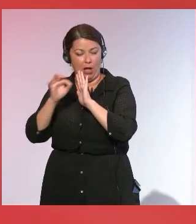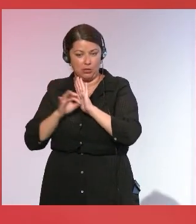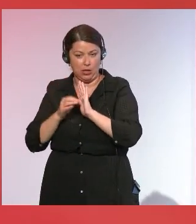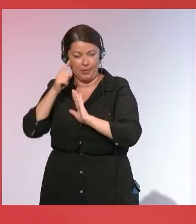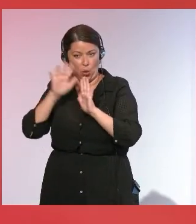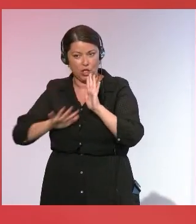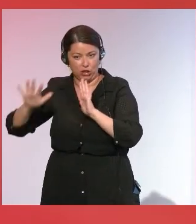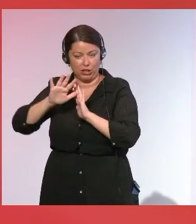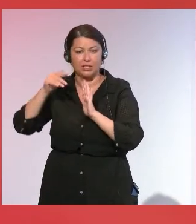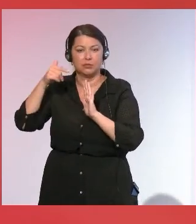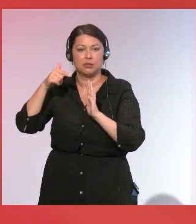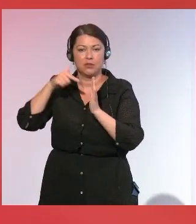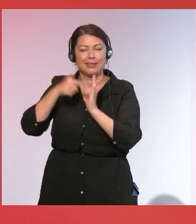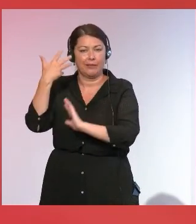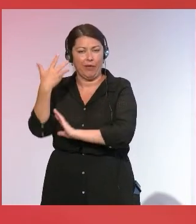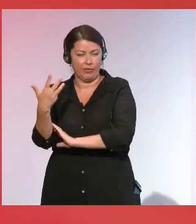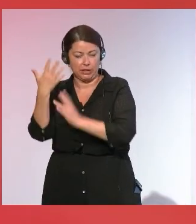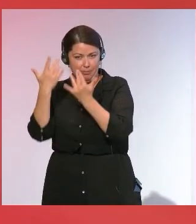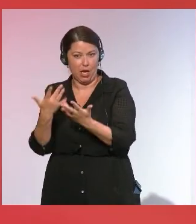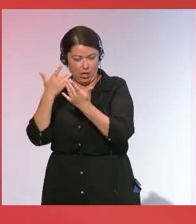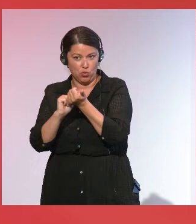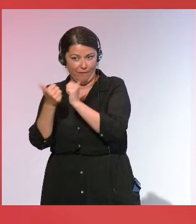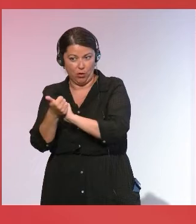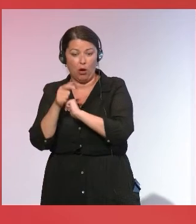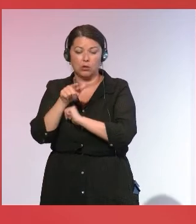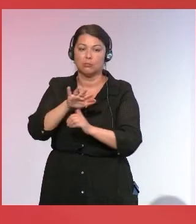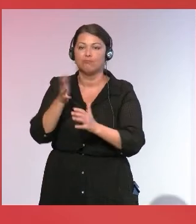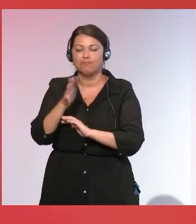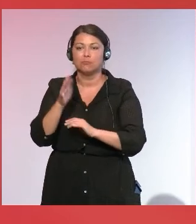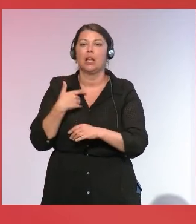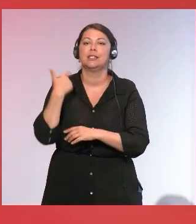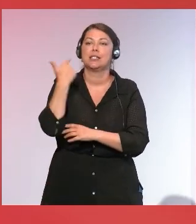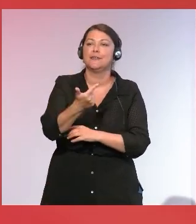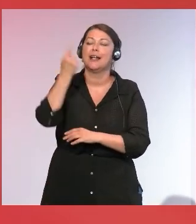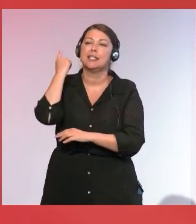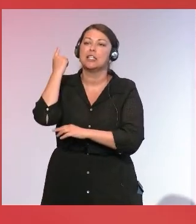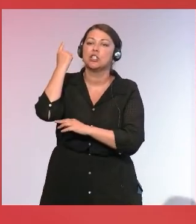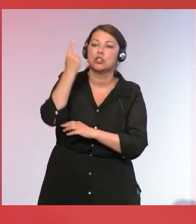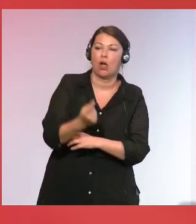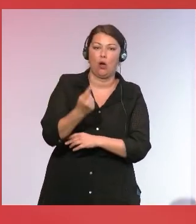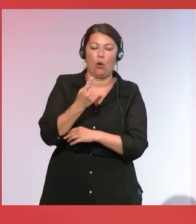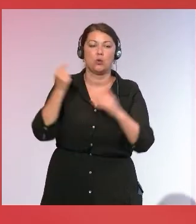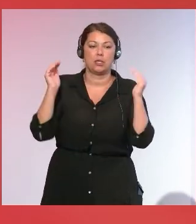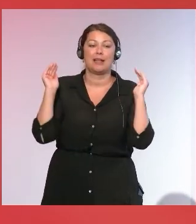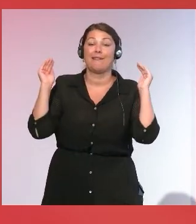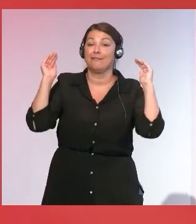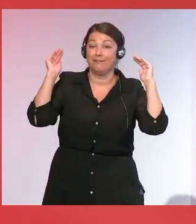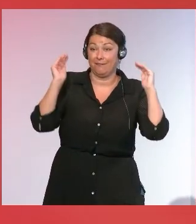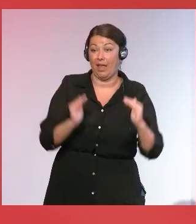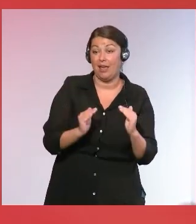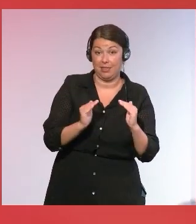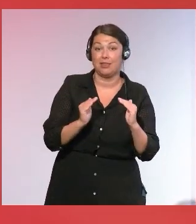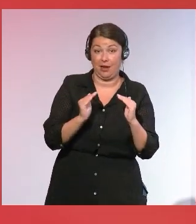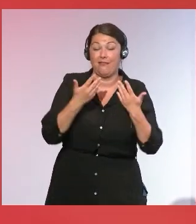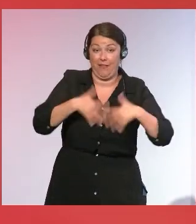calculation, 20,000 fewer disability-adjusted life years. So that's how we calculate the burden of